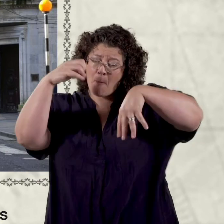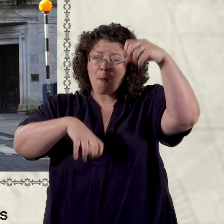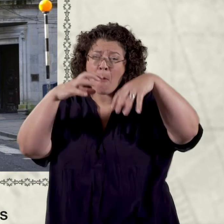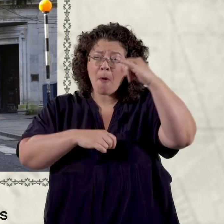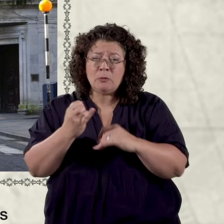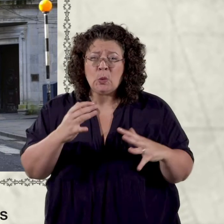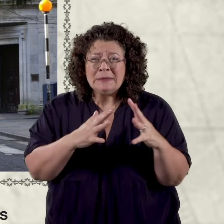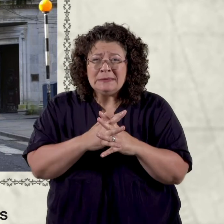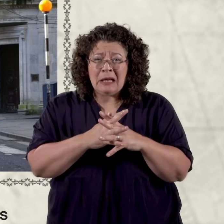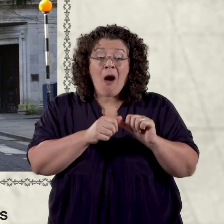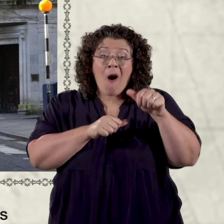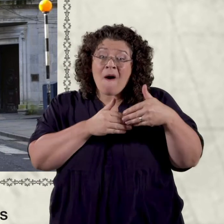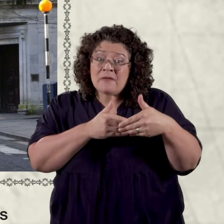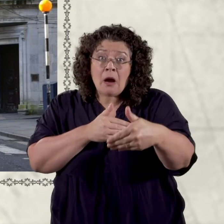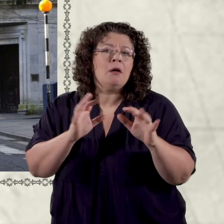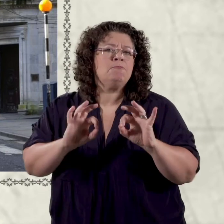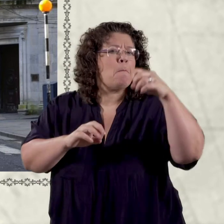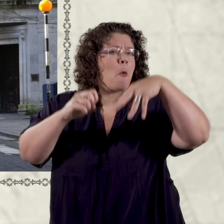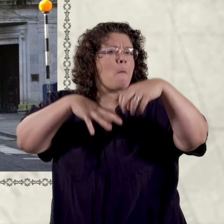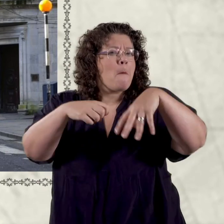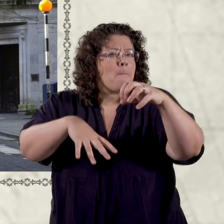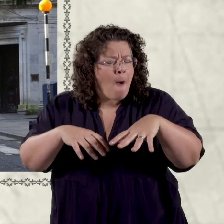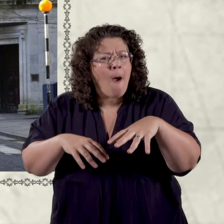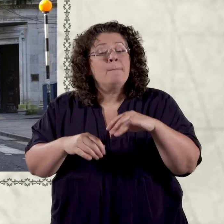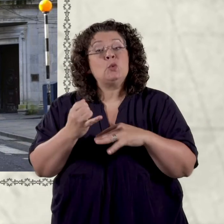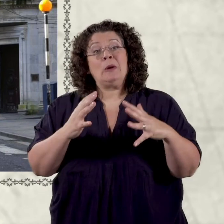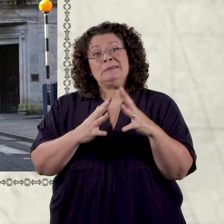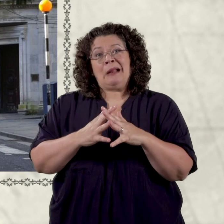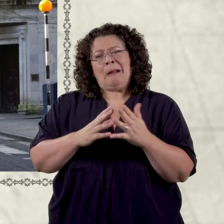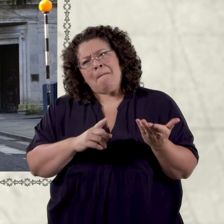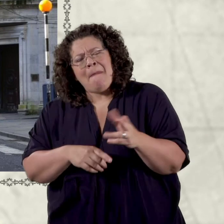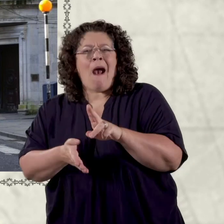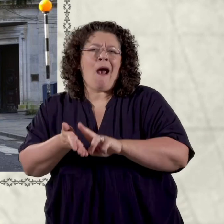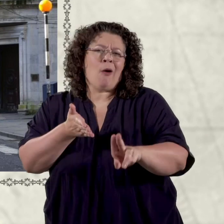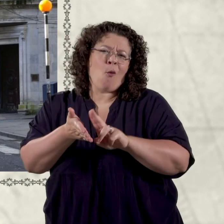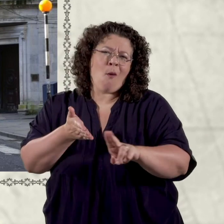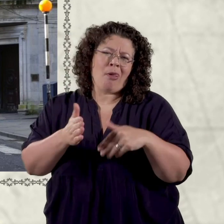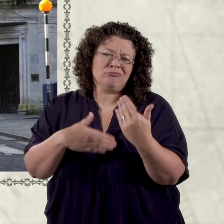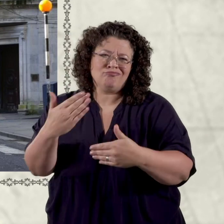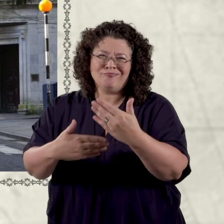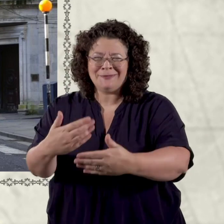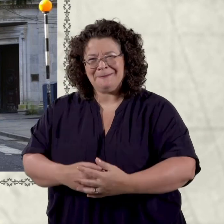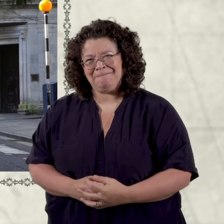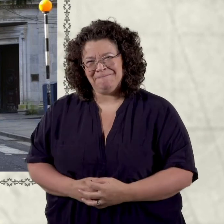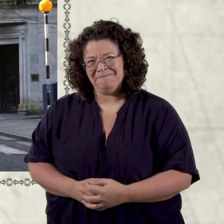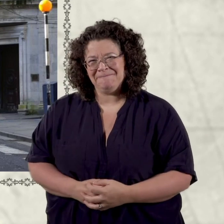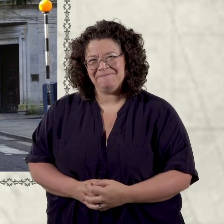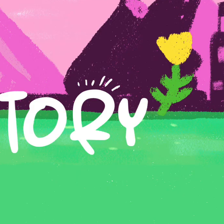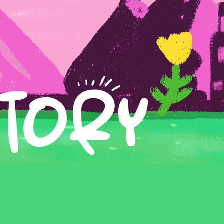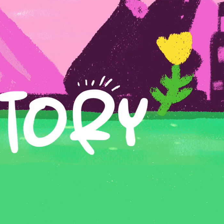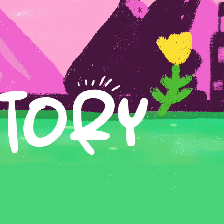in Swansea after those 3 nights, and slowly but surely Swansea town got back on her feet.